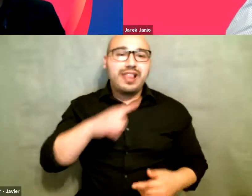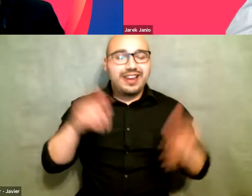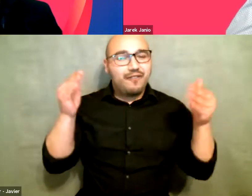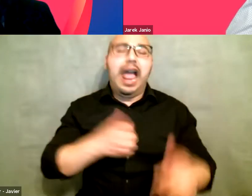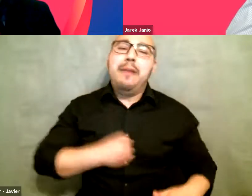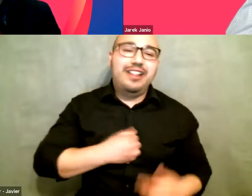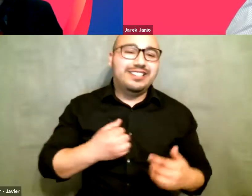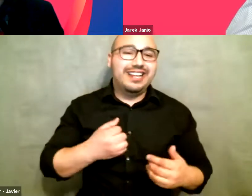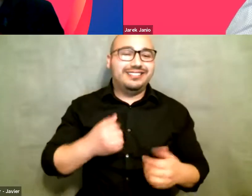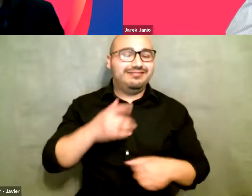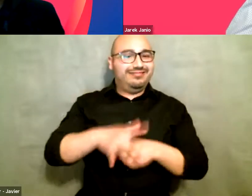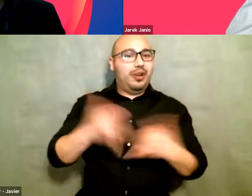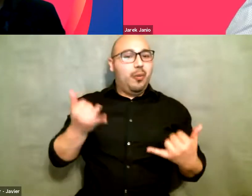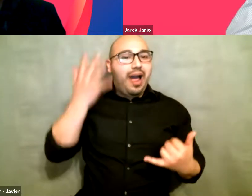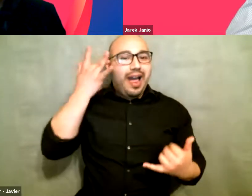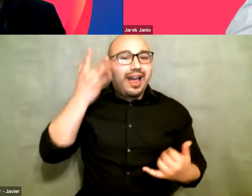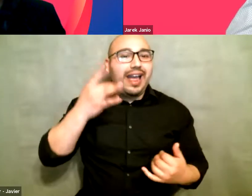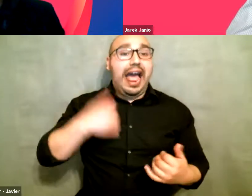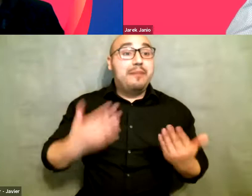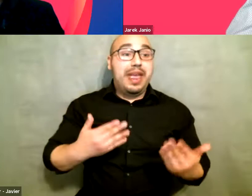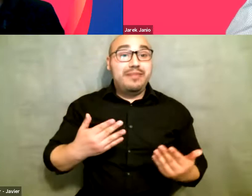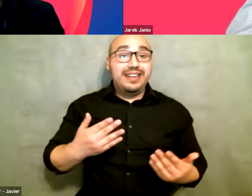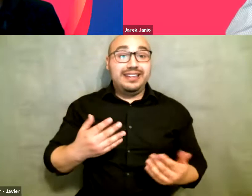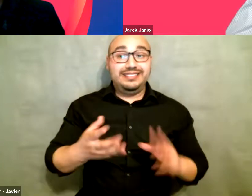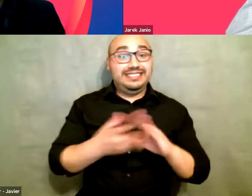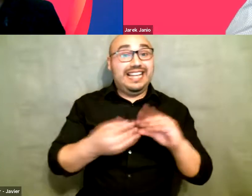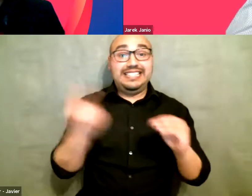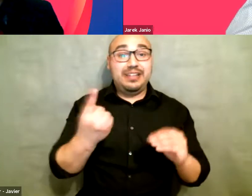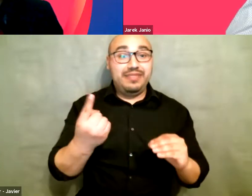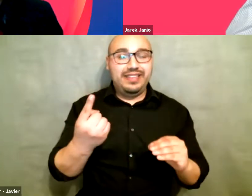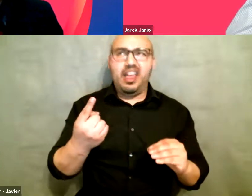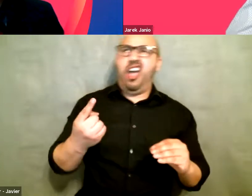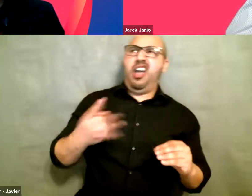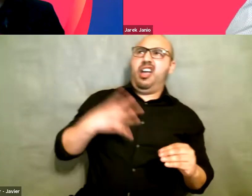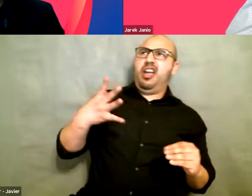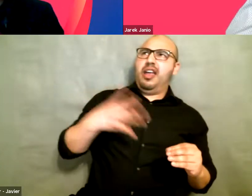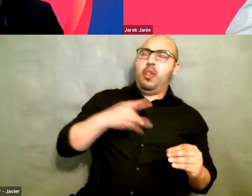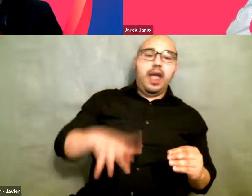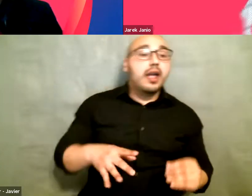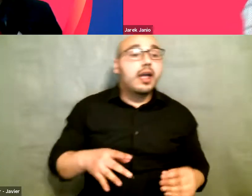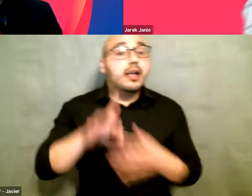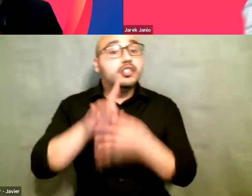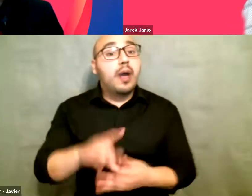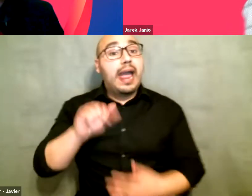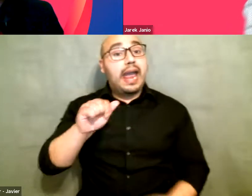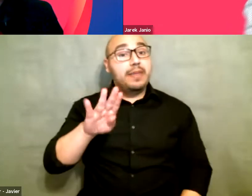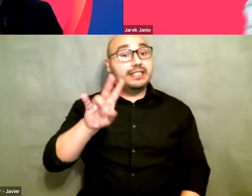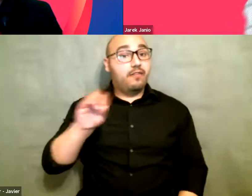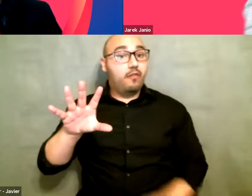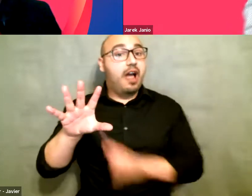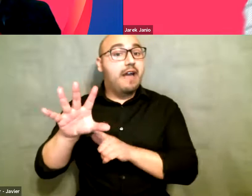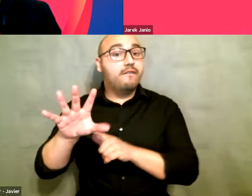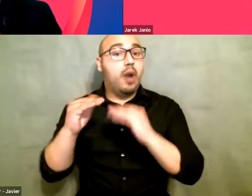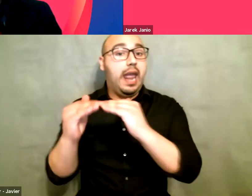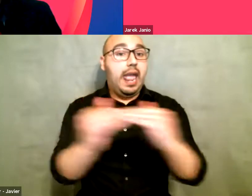advance because I may say something someone doesn't like. When we really think about AB 705 and really equitable placement,